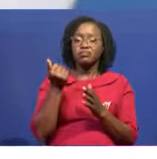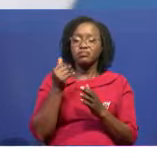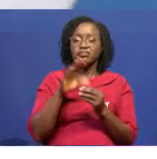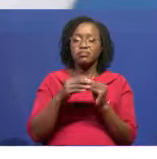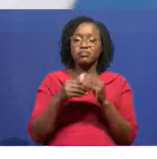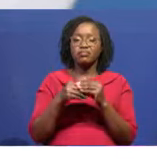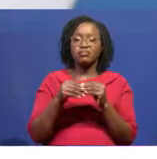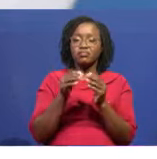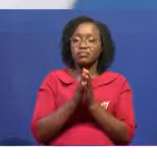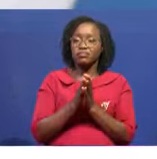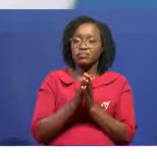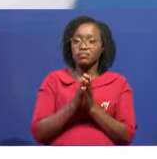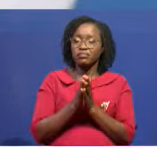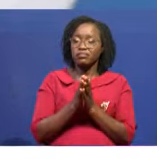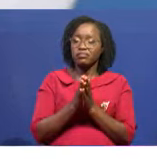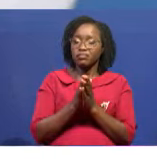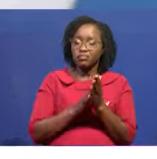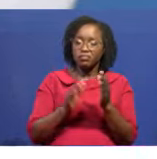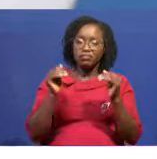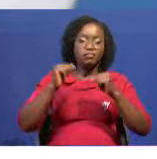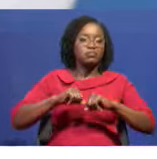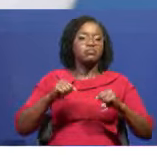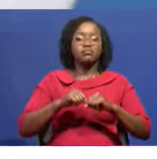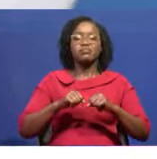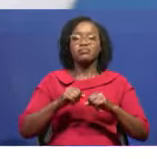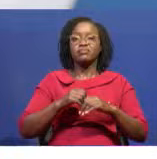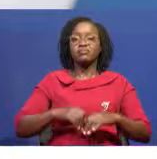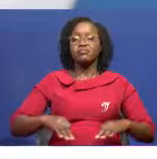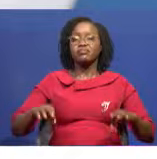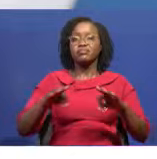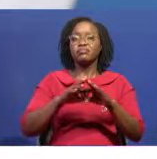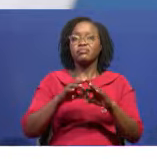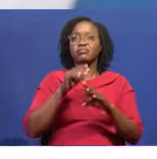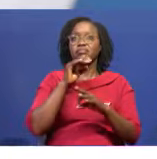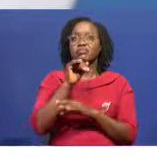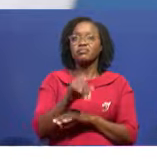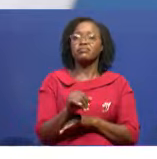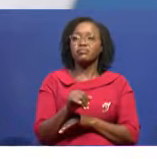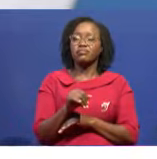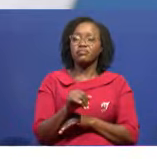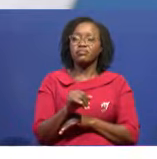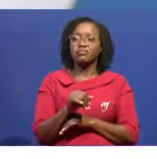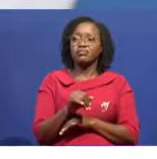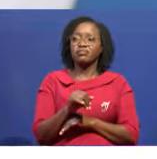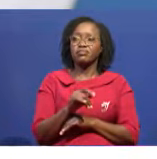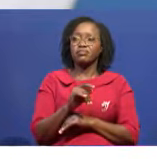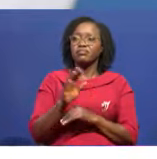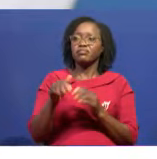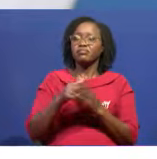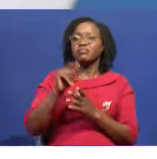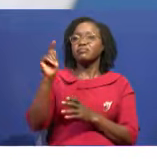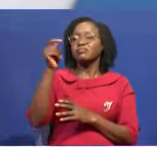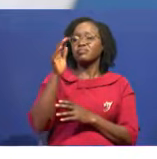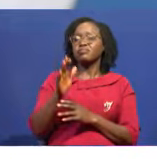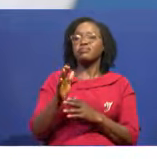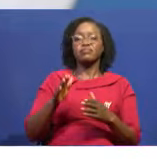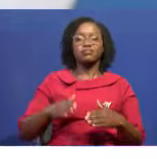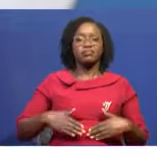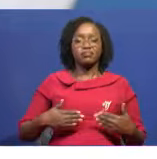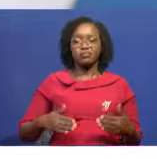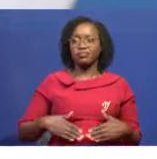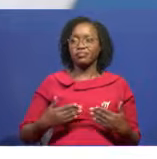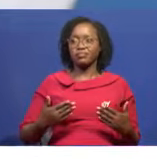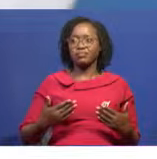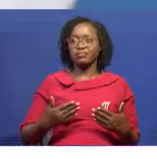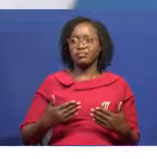a mutual playing field or ground for them, so that all Kenyans in general will be happy